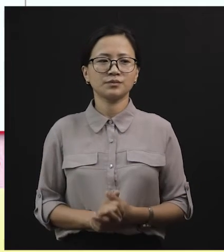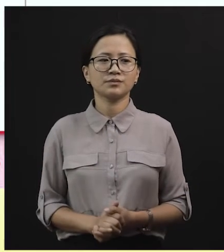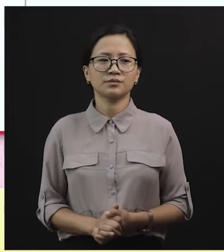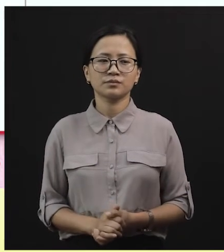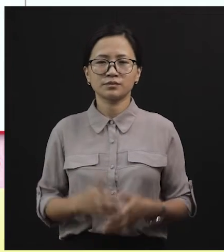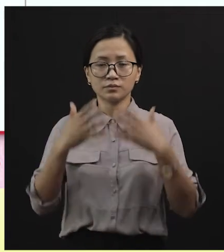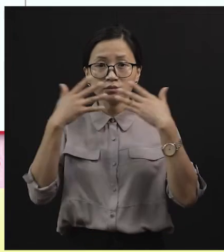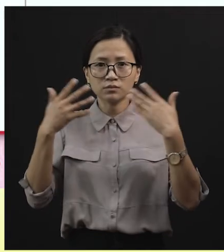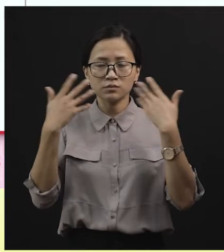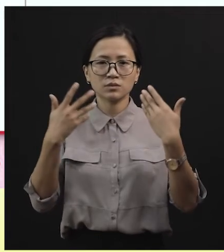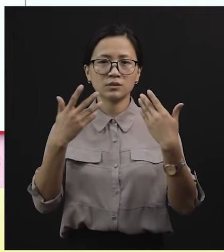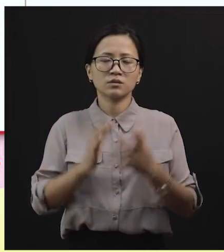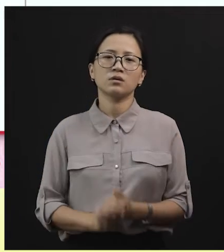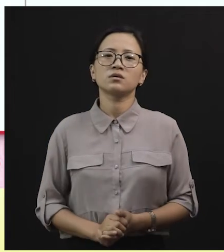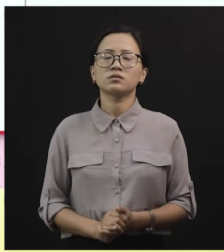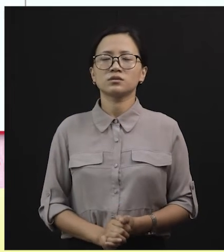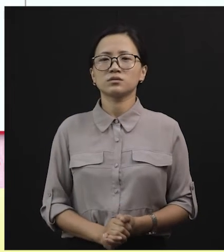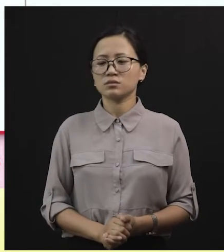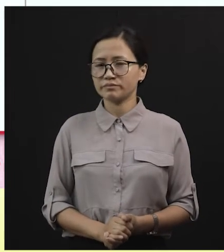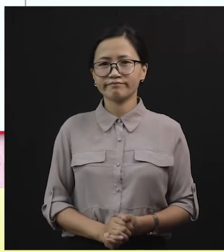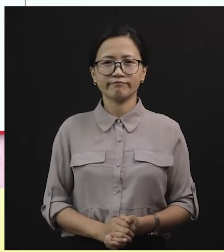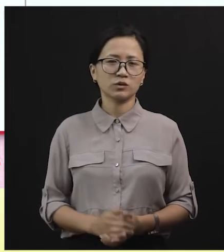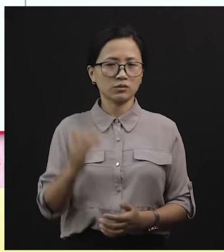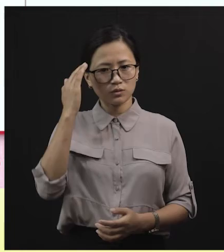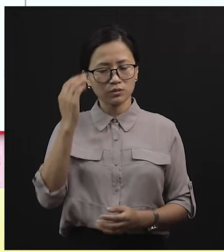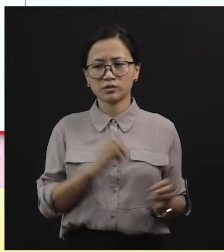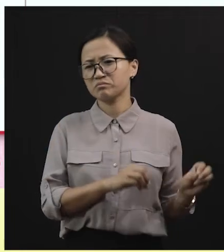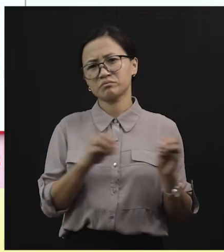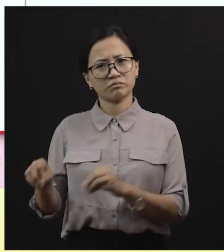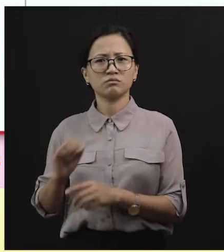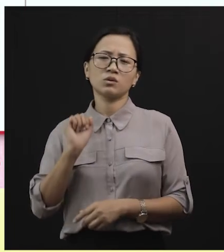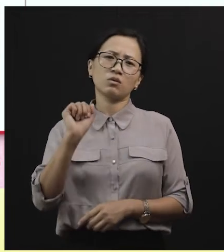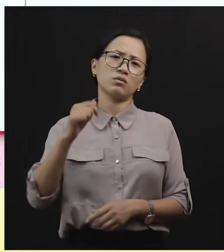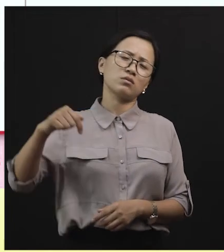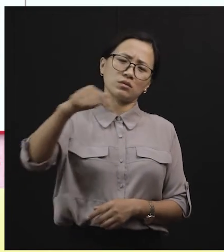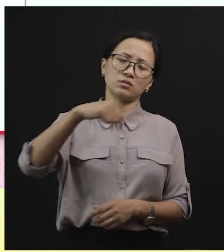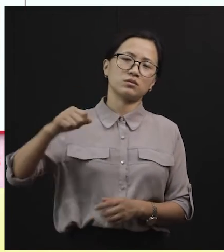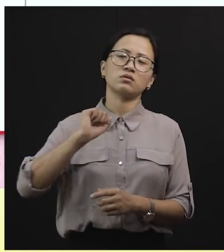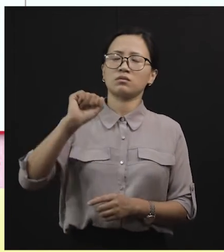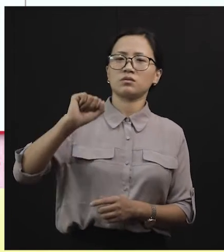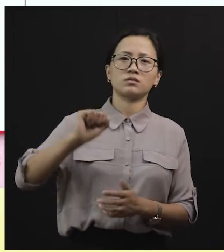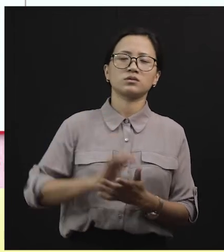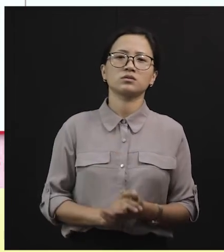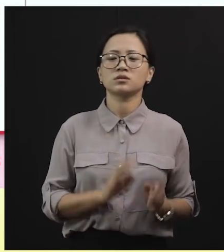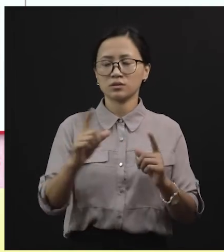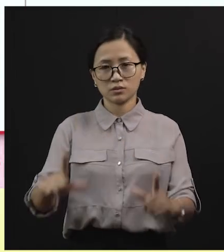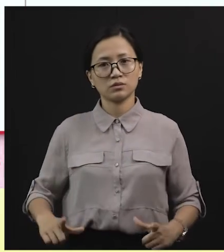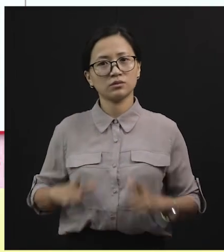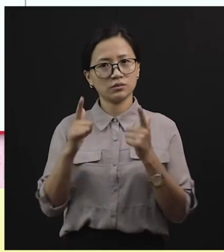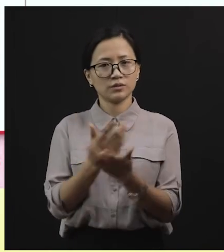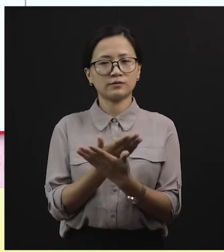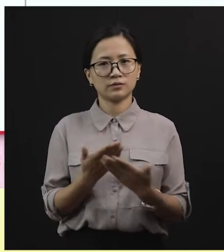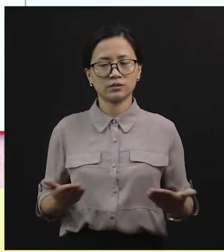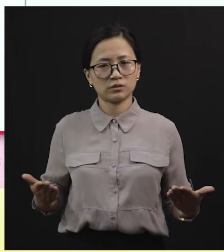cat. C-A-T, cat. So, cat, it can move around by itself, right? Cat moves without